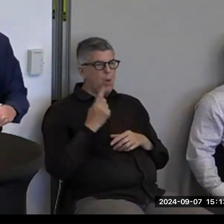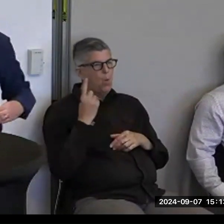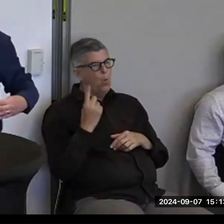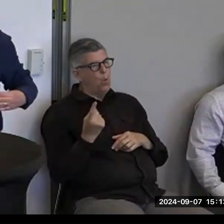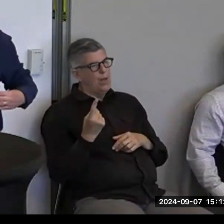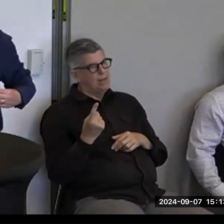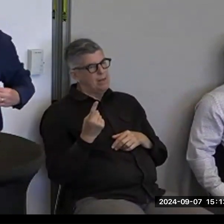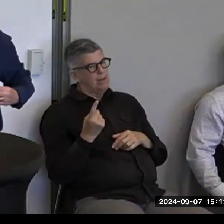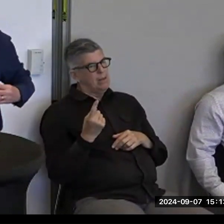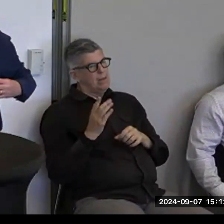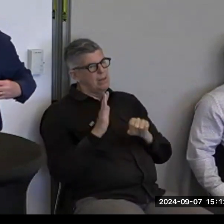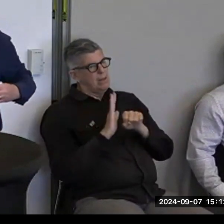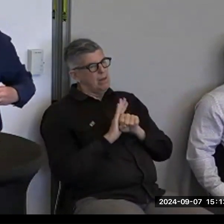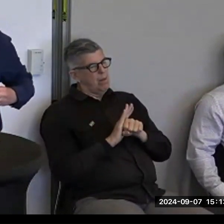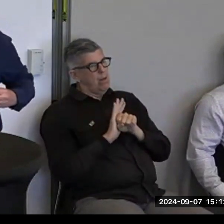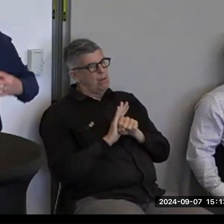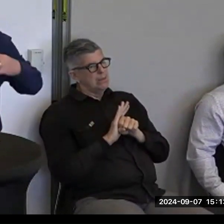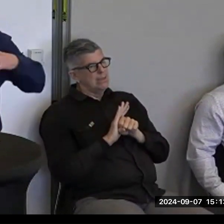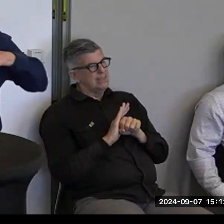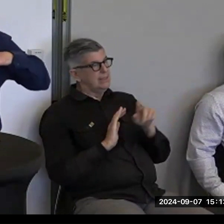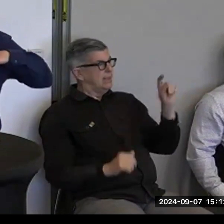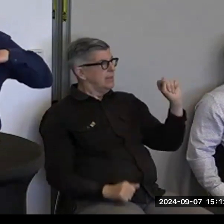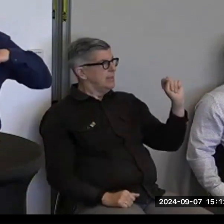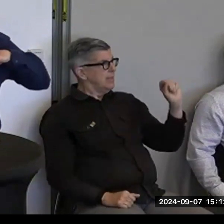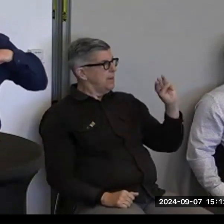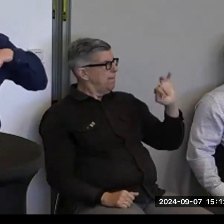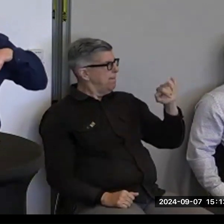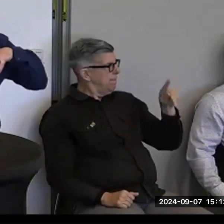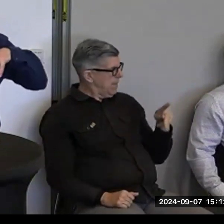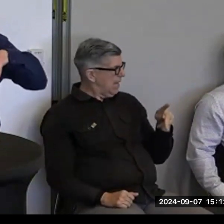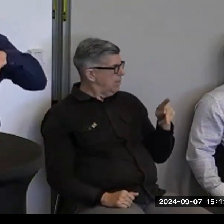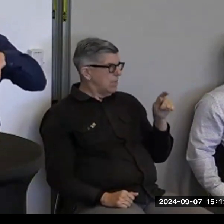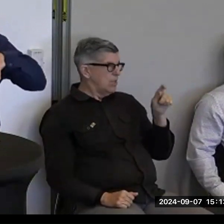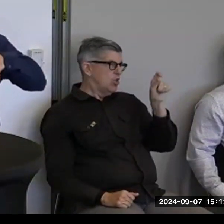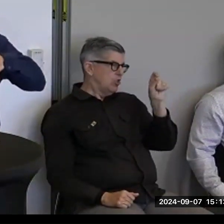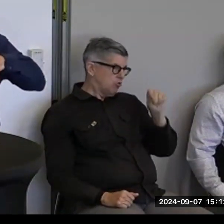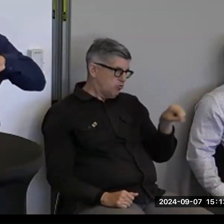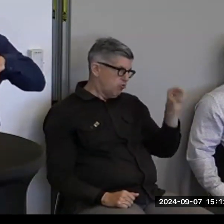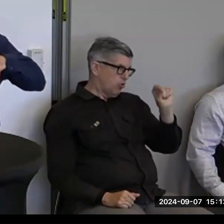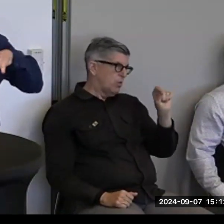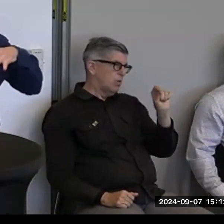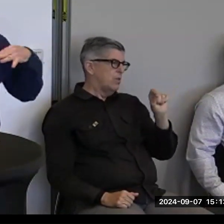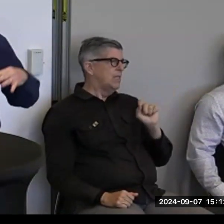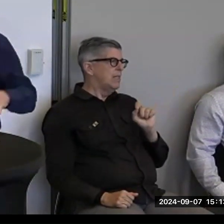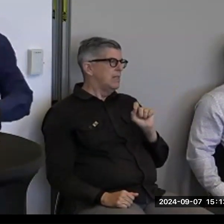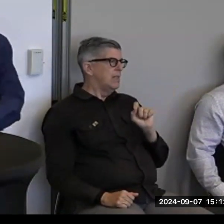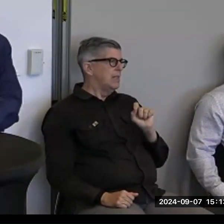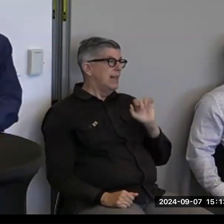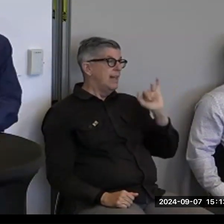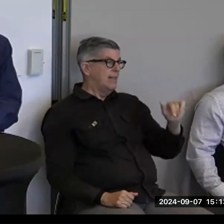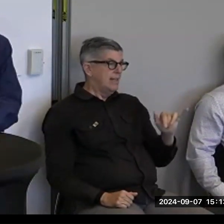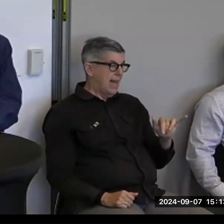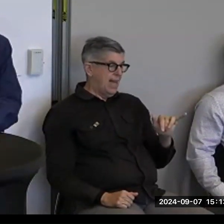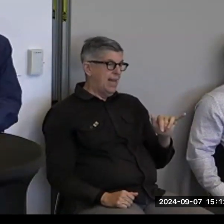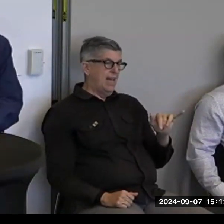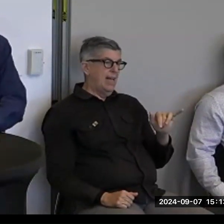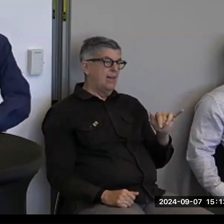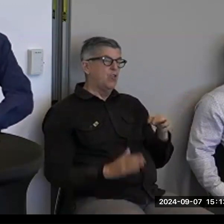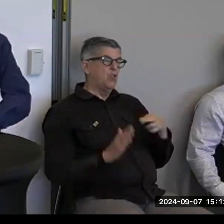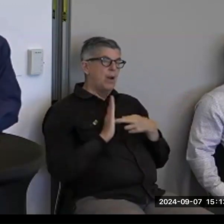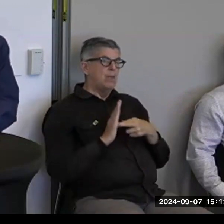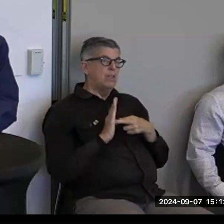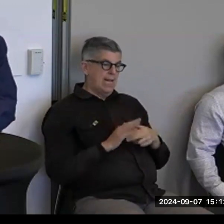is on TMAP, a round circle, which represents the address, the